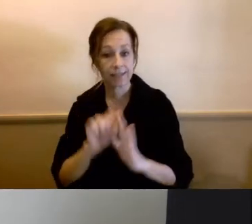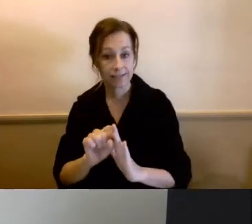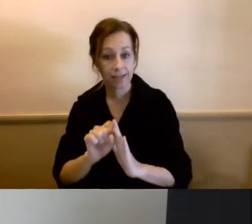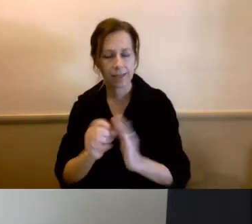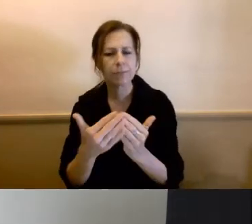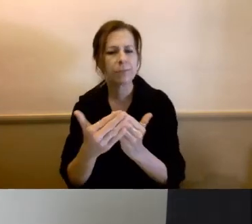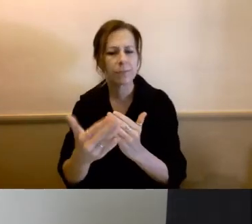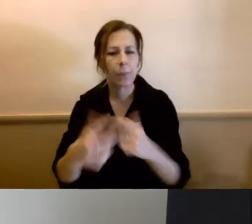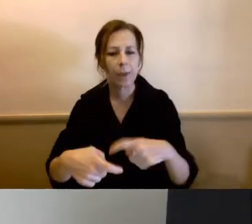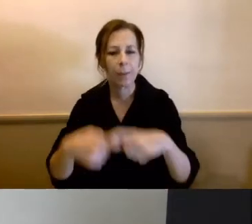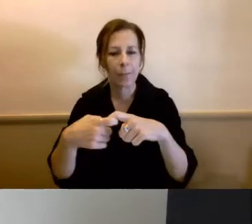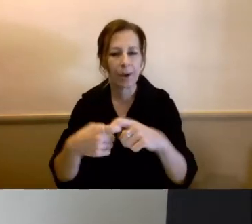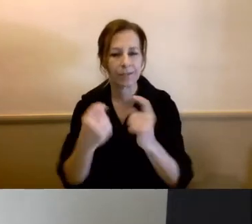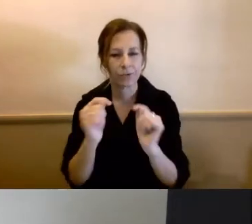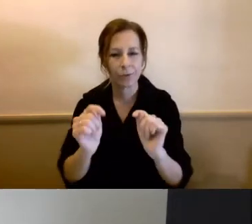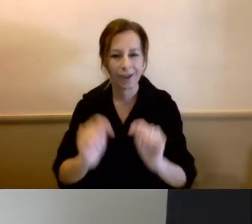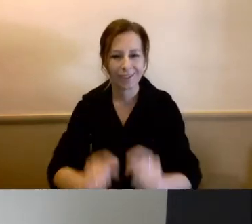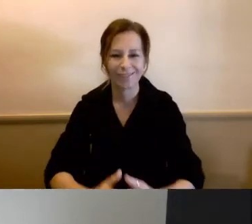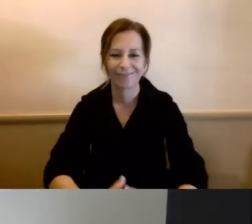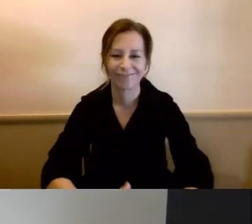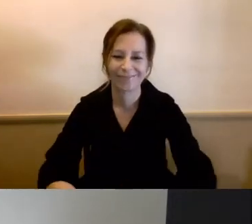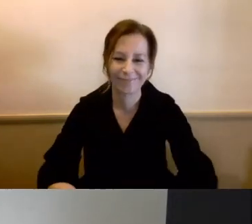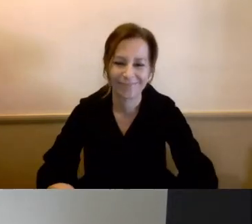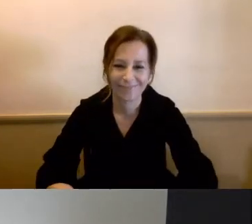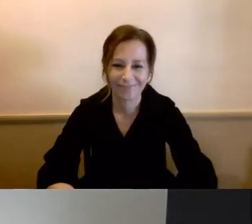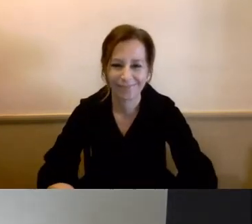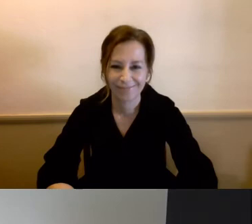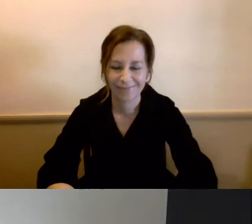signs. So go ahead and pause and try it.